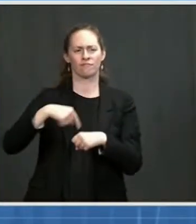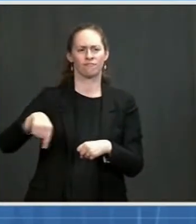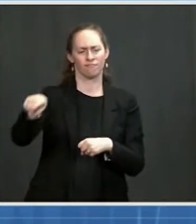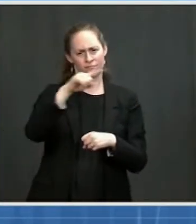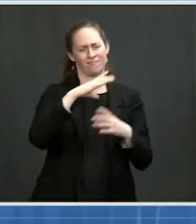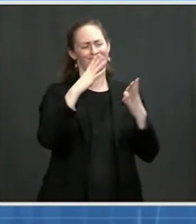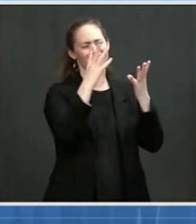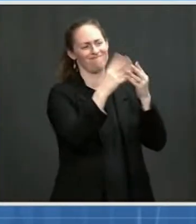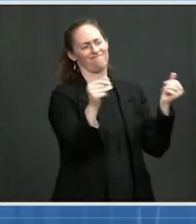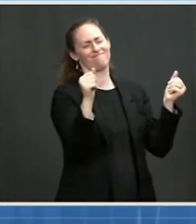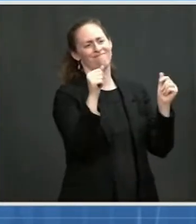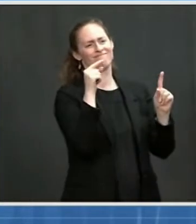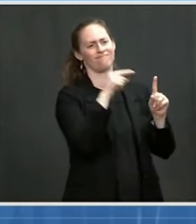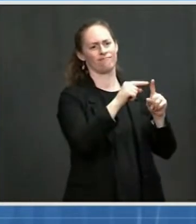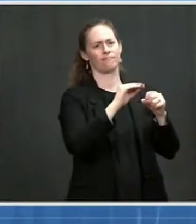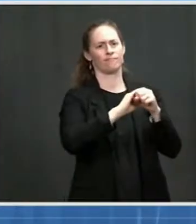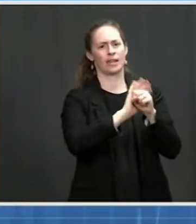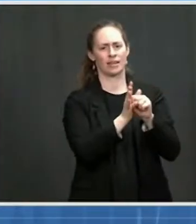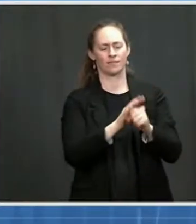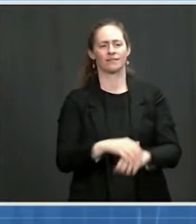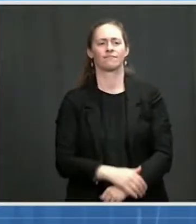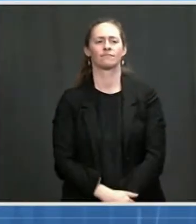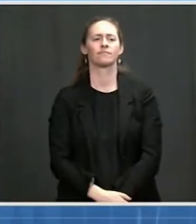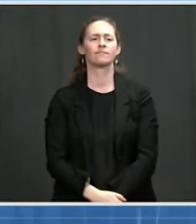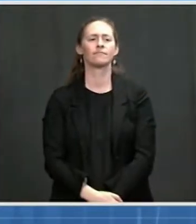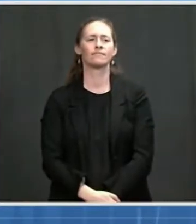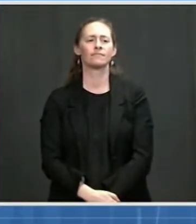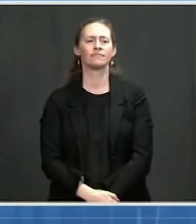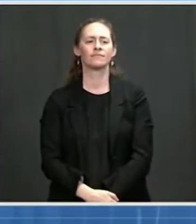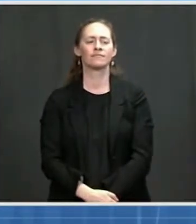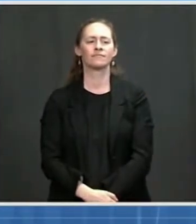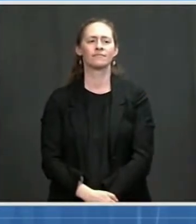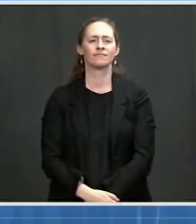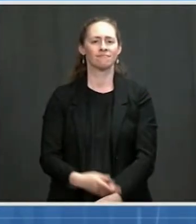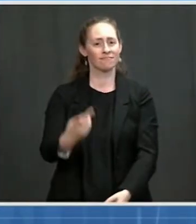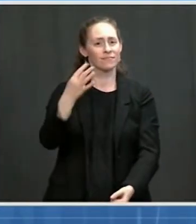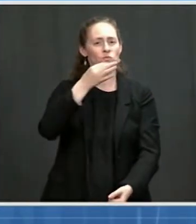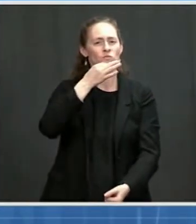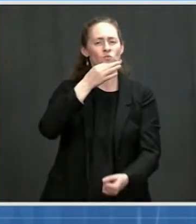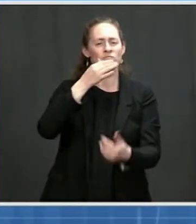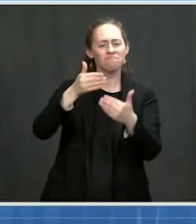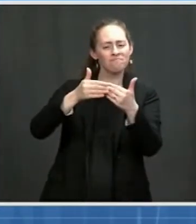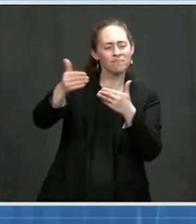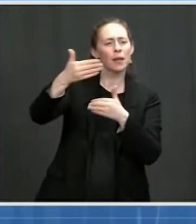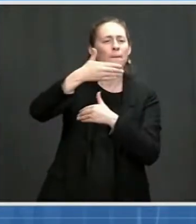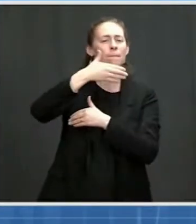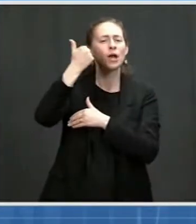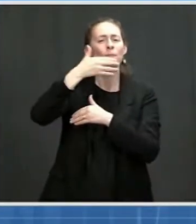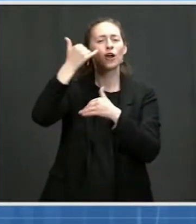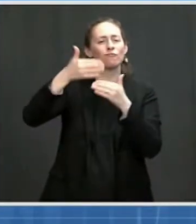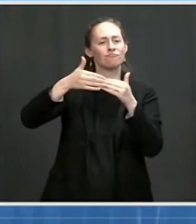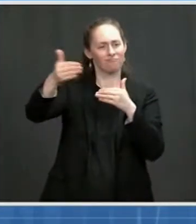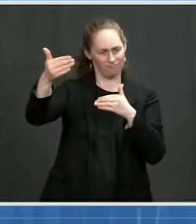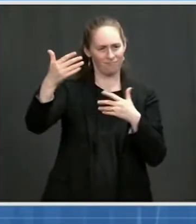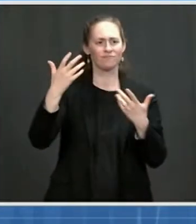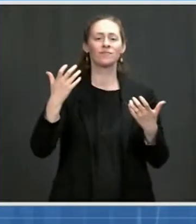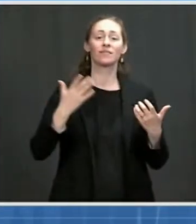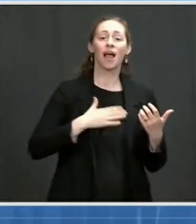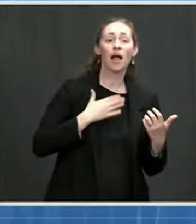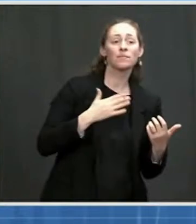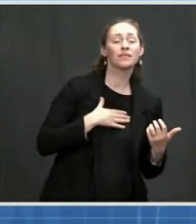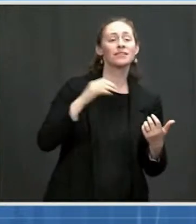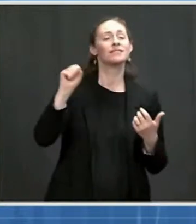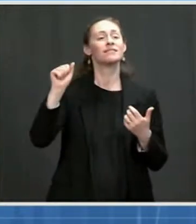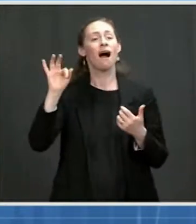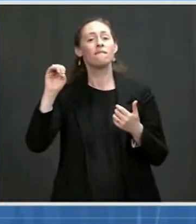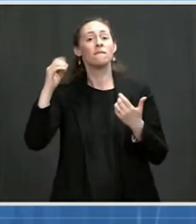blue skies and better days ahead. Please, everyone, enjoy a safe, happy, and vaccinated Memorial Day